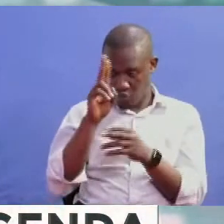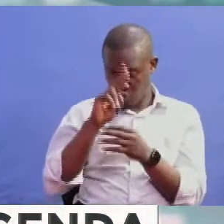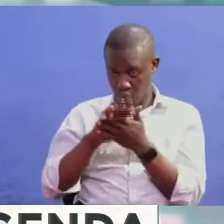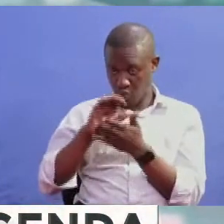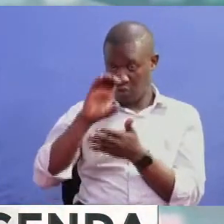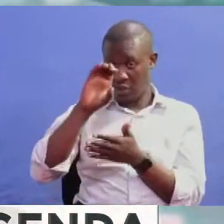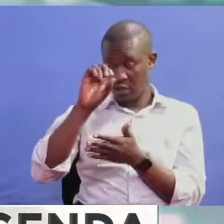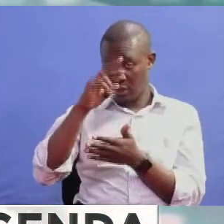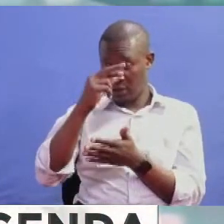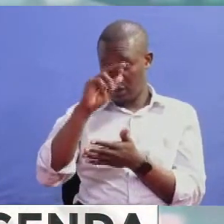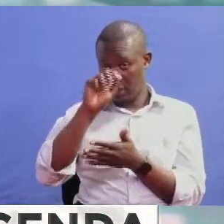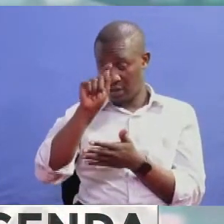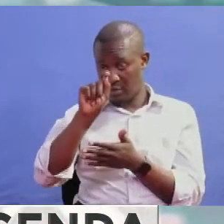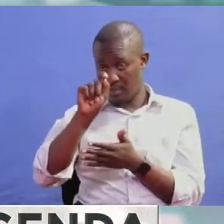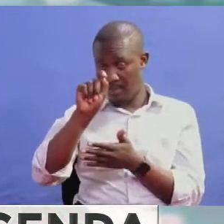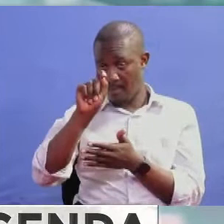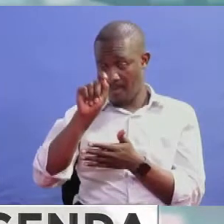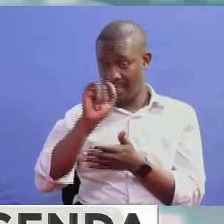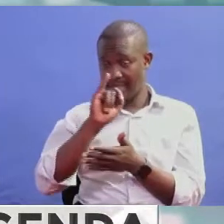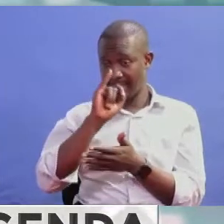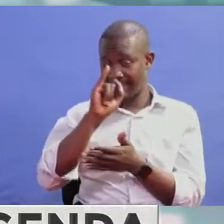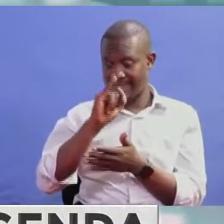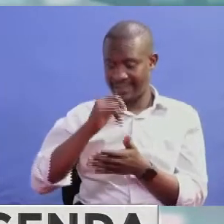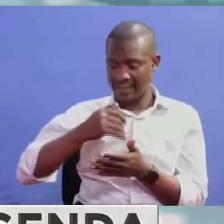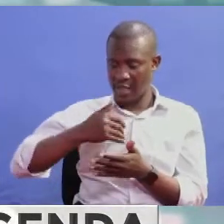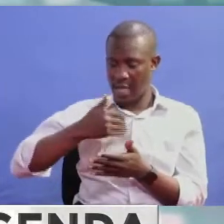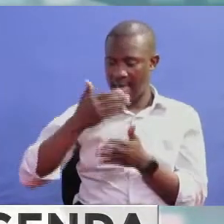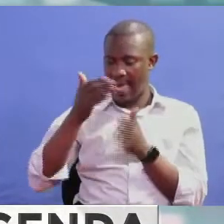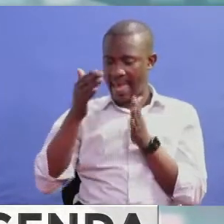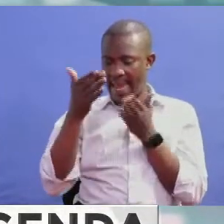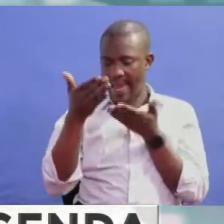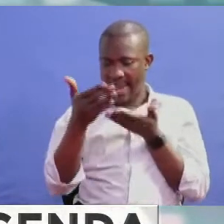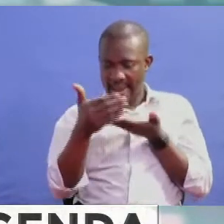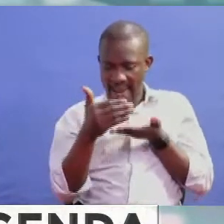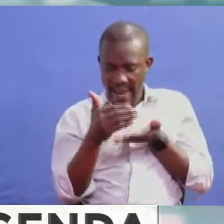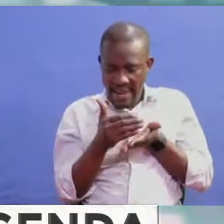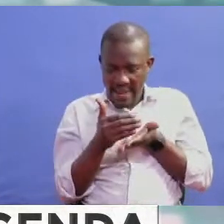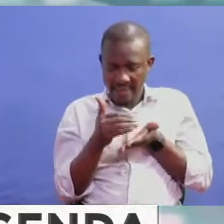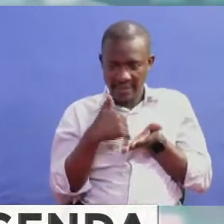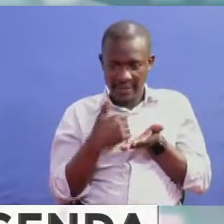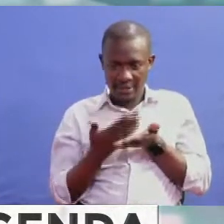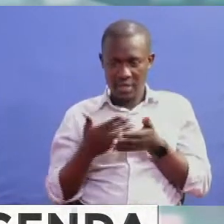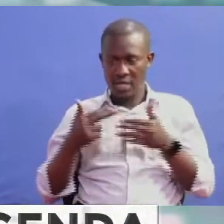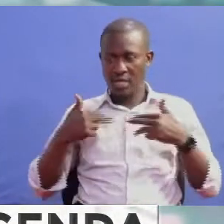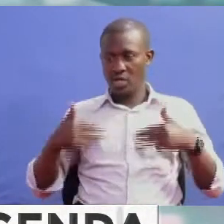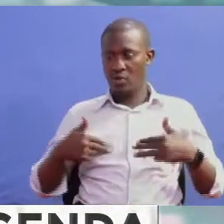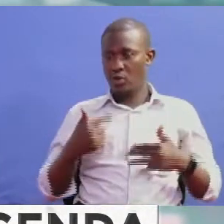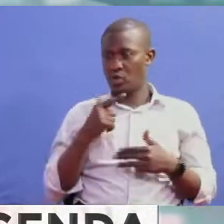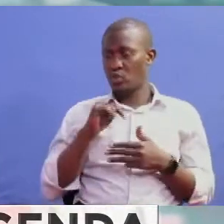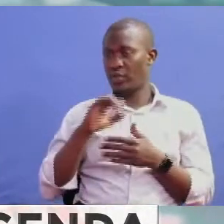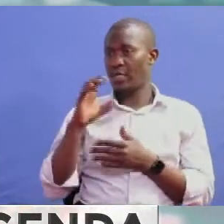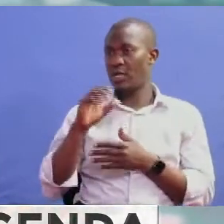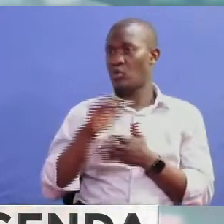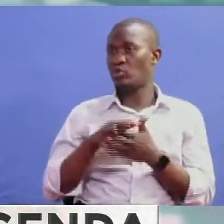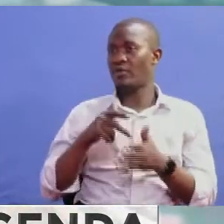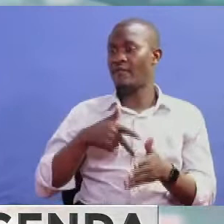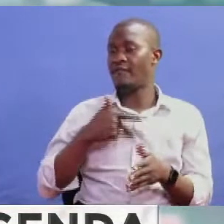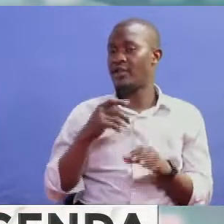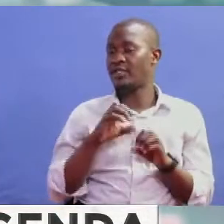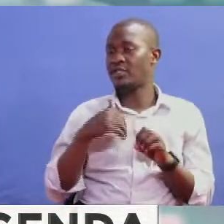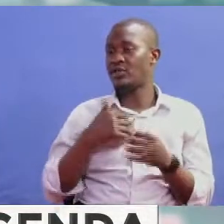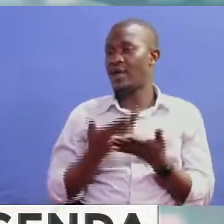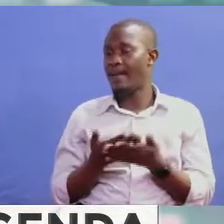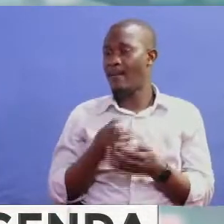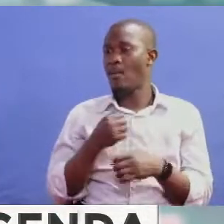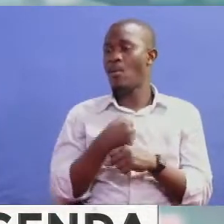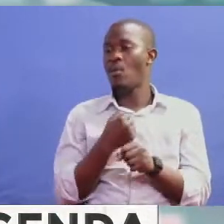ensure that this chat box is as near a human being as possible, so that the customer doesn't feel I'm